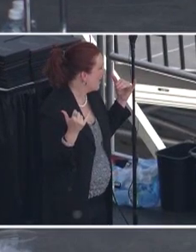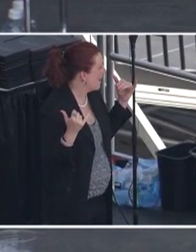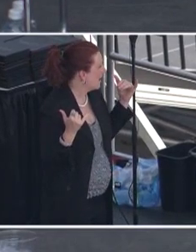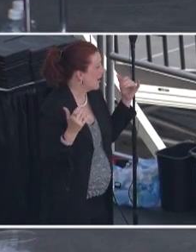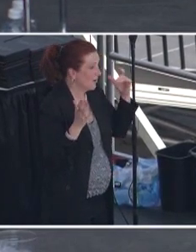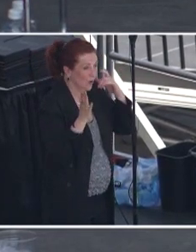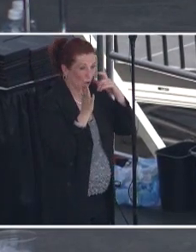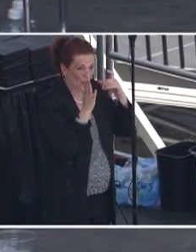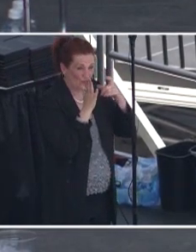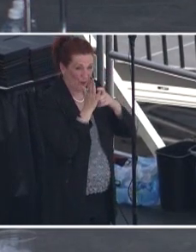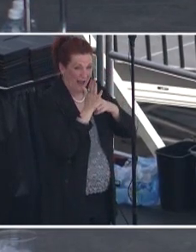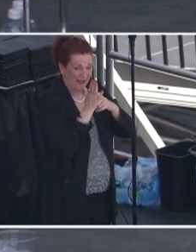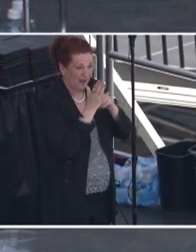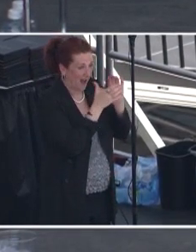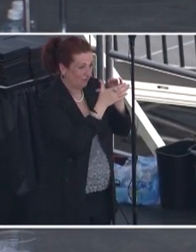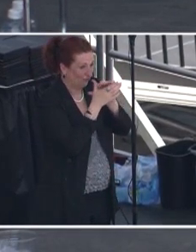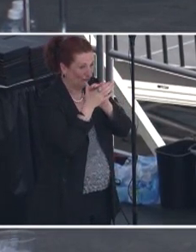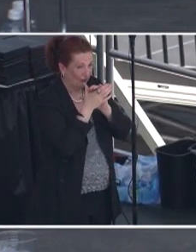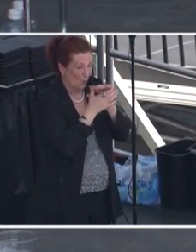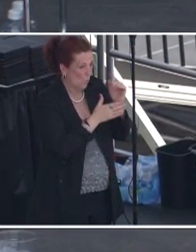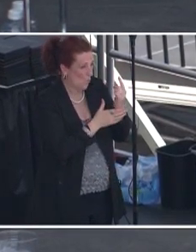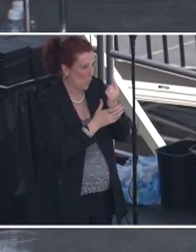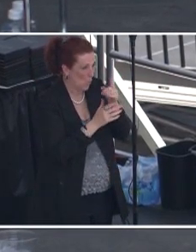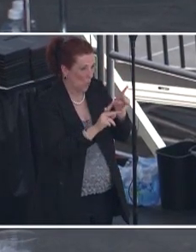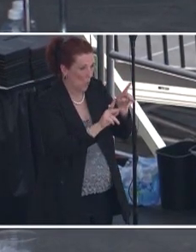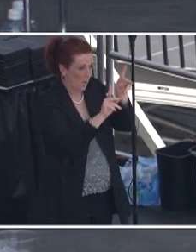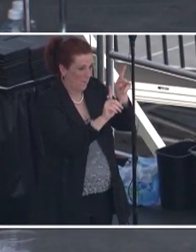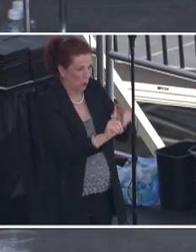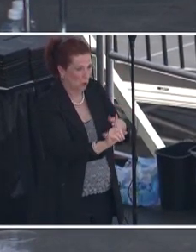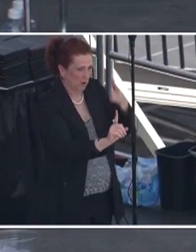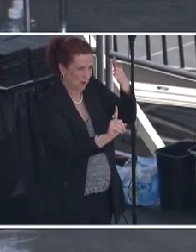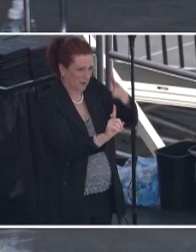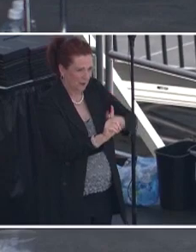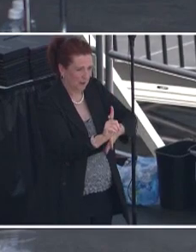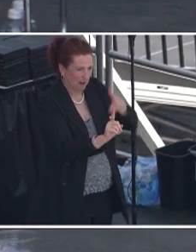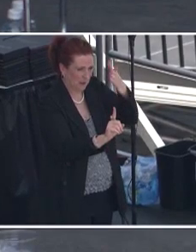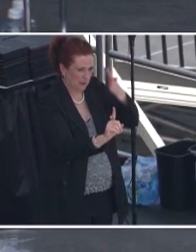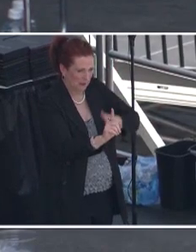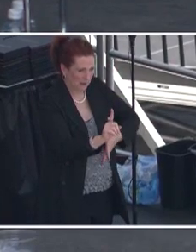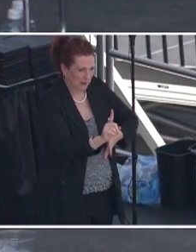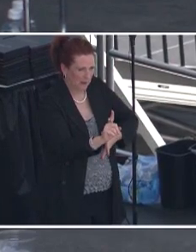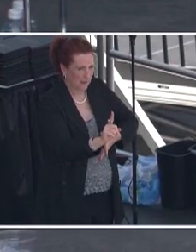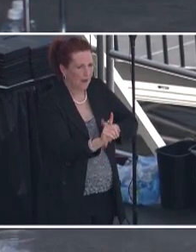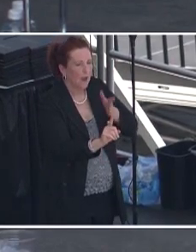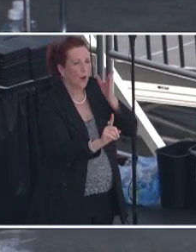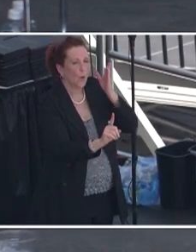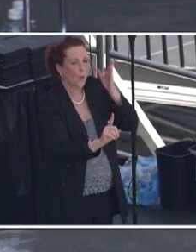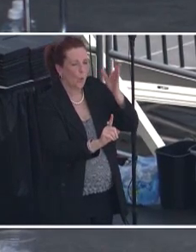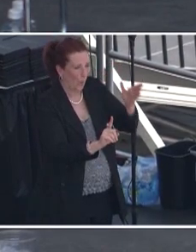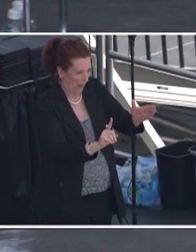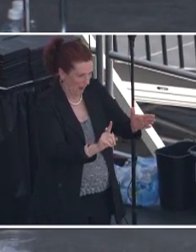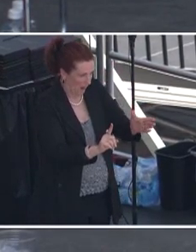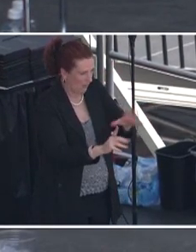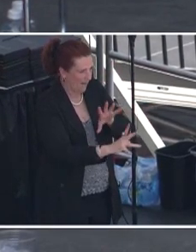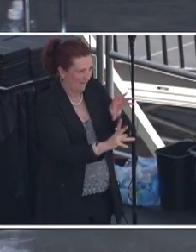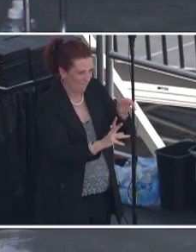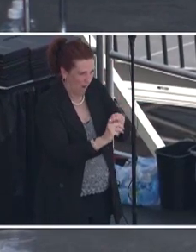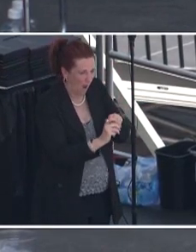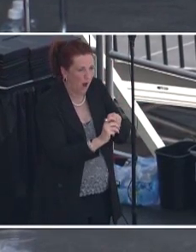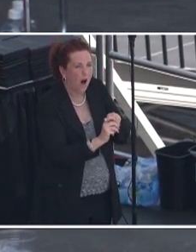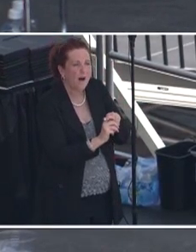special individual that will become part of your graduating class